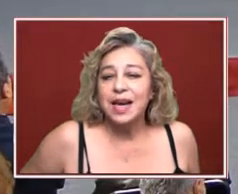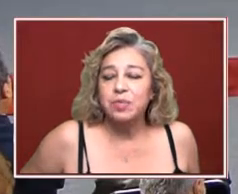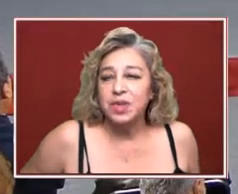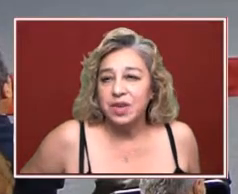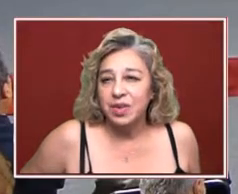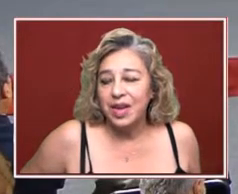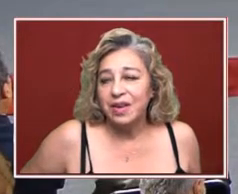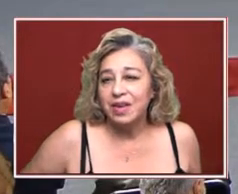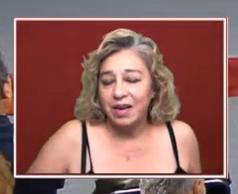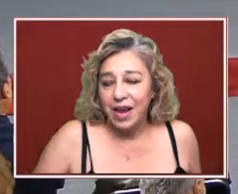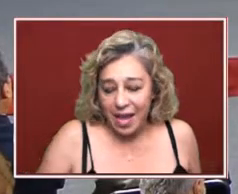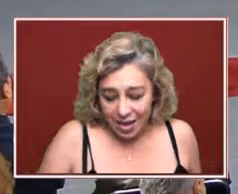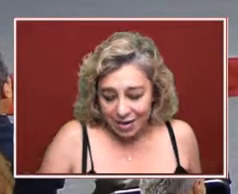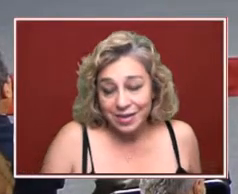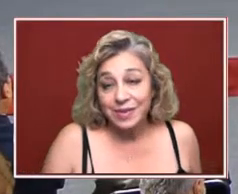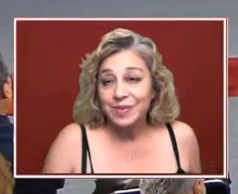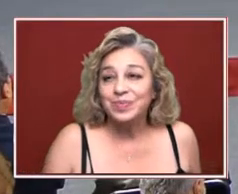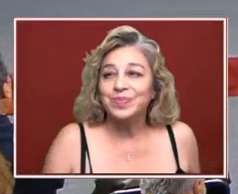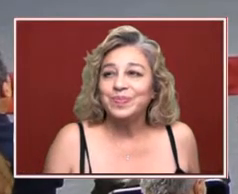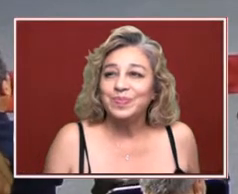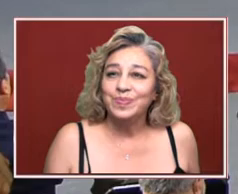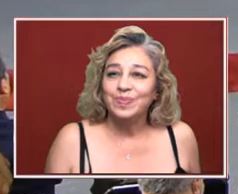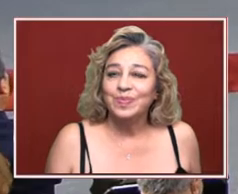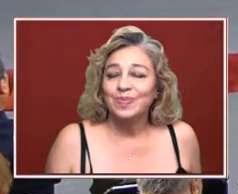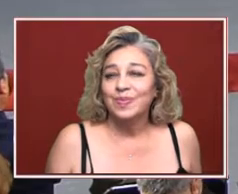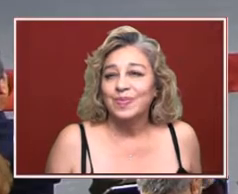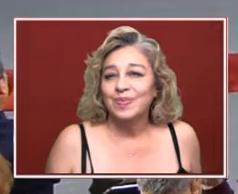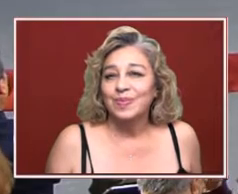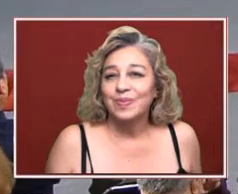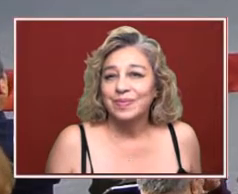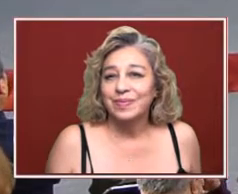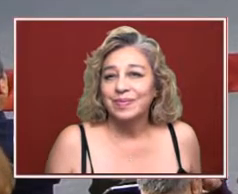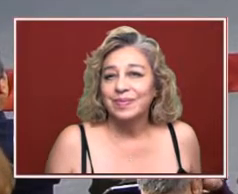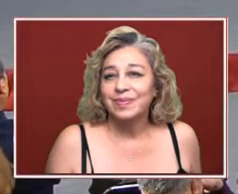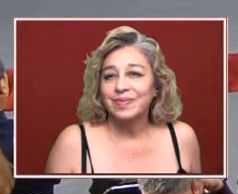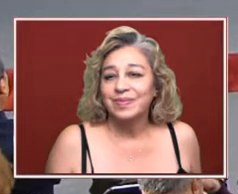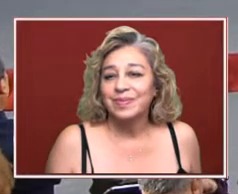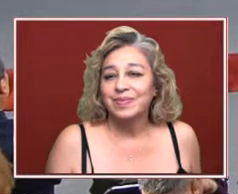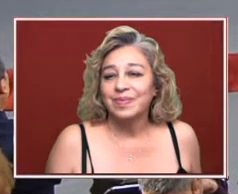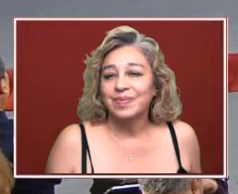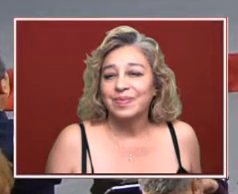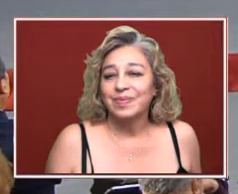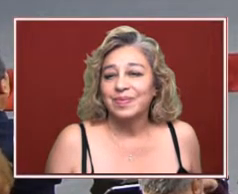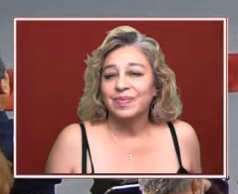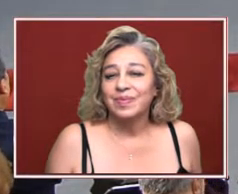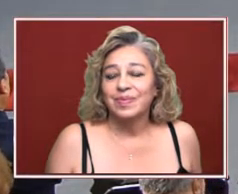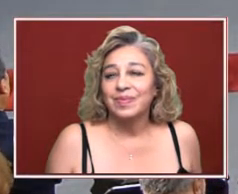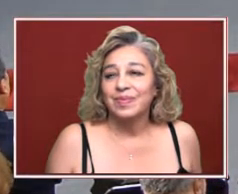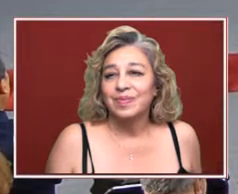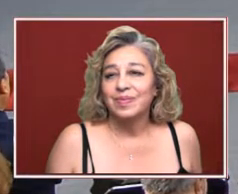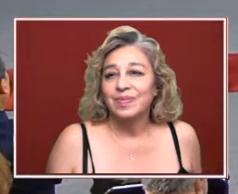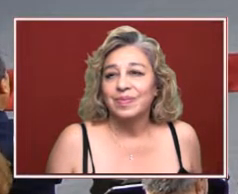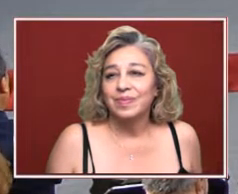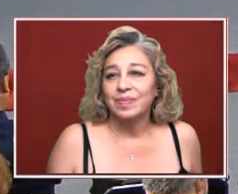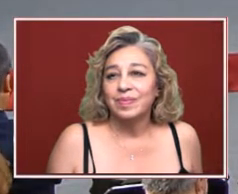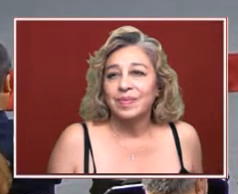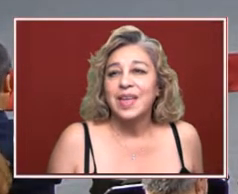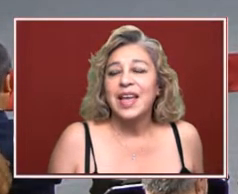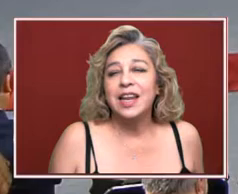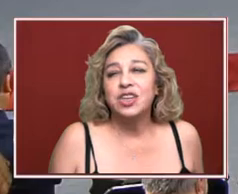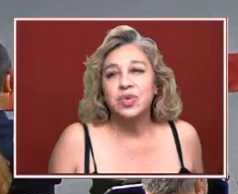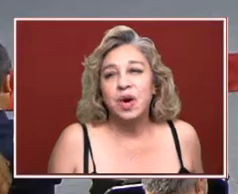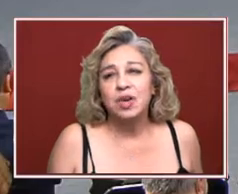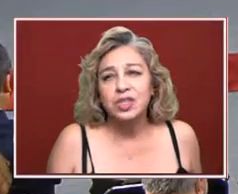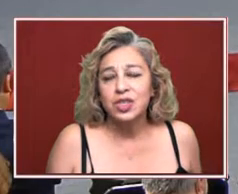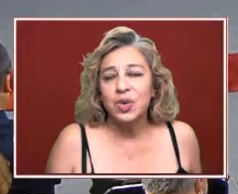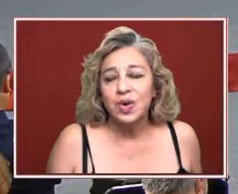spending time with you here and. Sobre todo, tener claras cuáles son las preocupaciones.